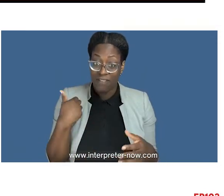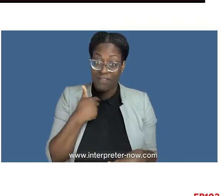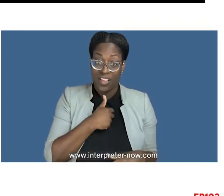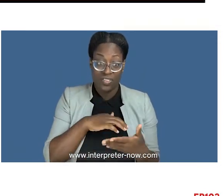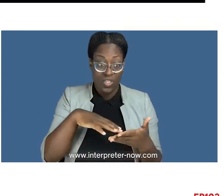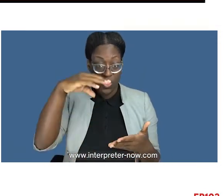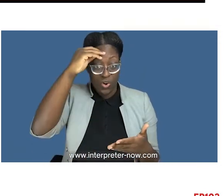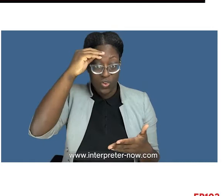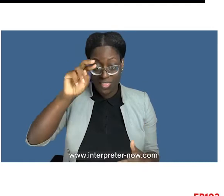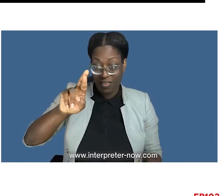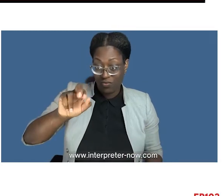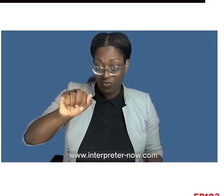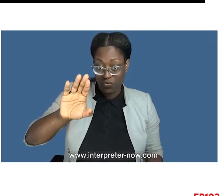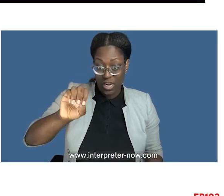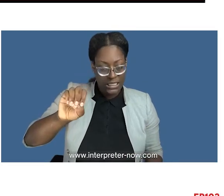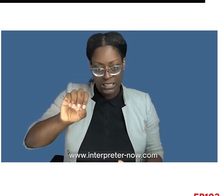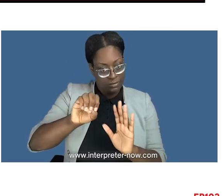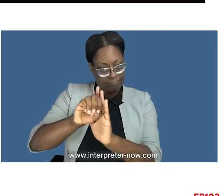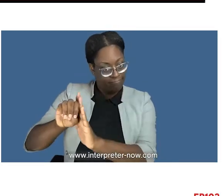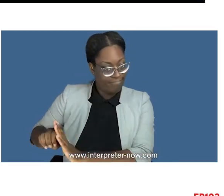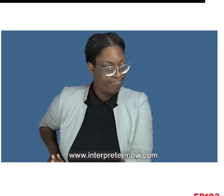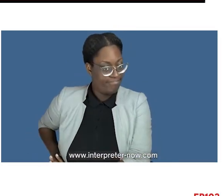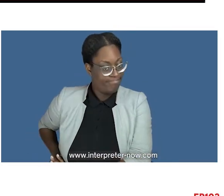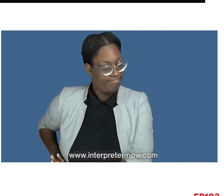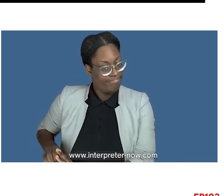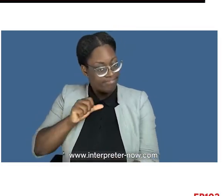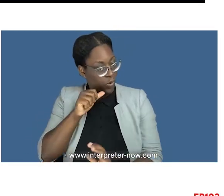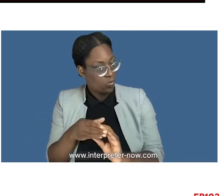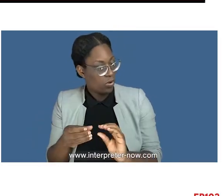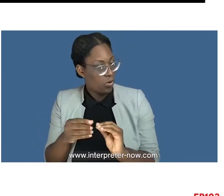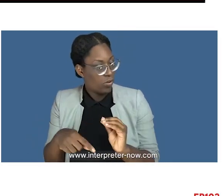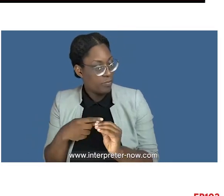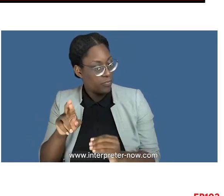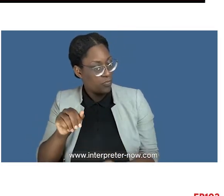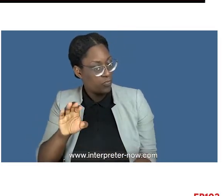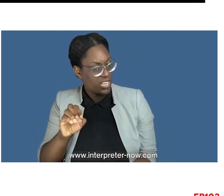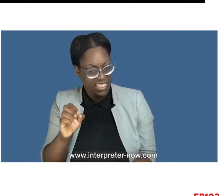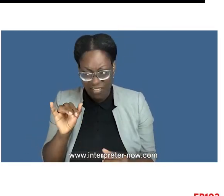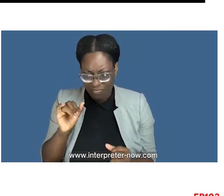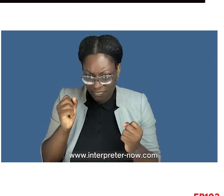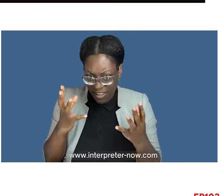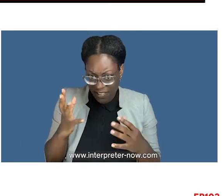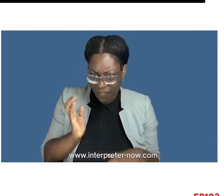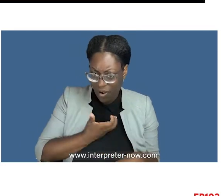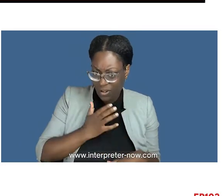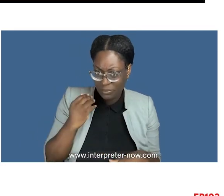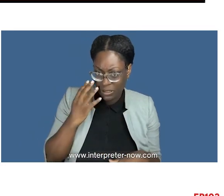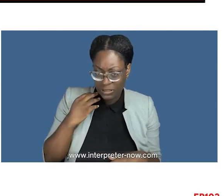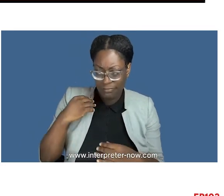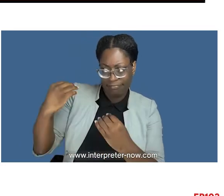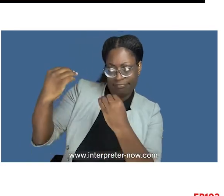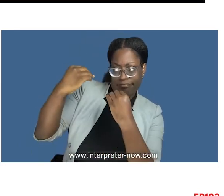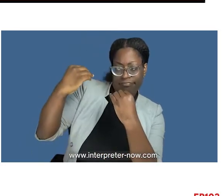uncomfortable. Many of us were taught not to talk about race when we were growing up, and so we have to get past